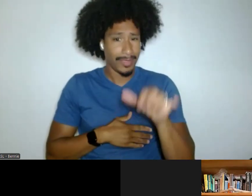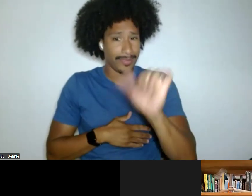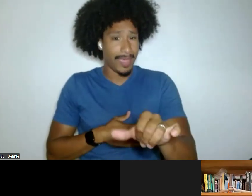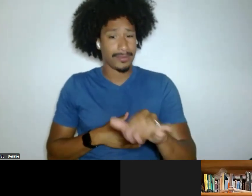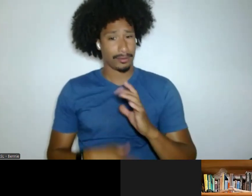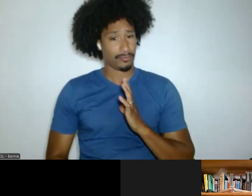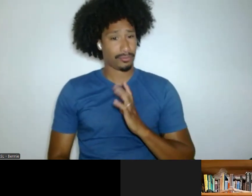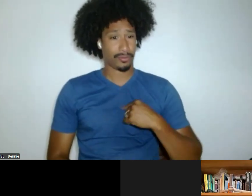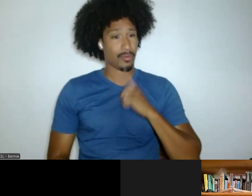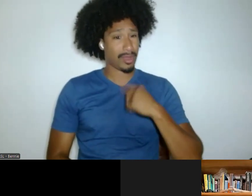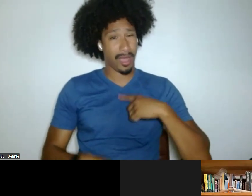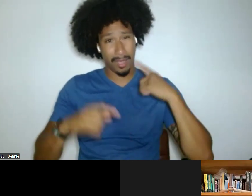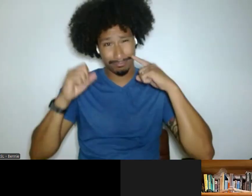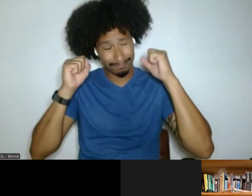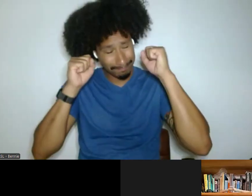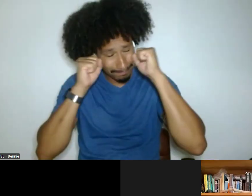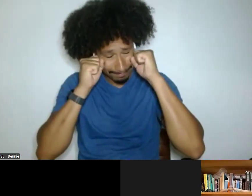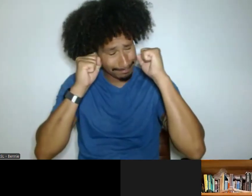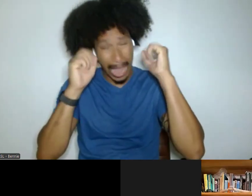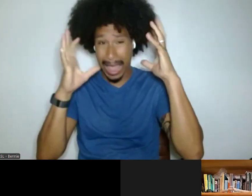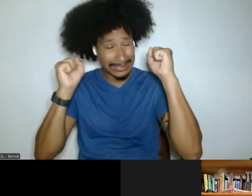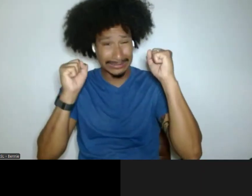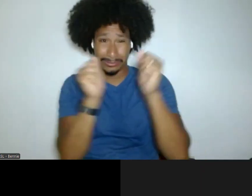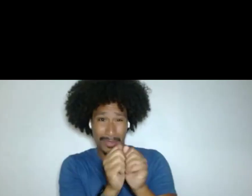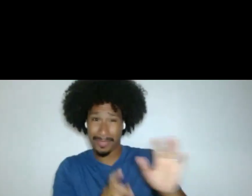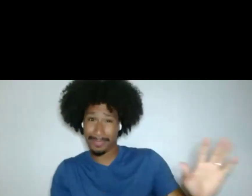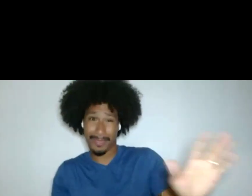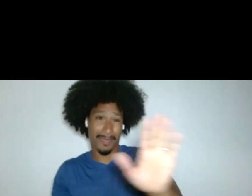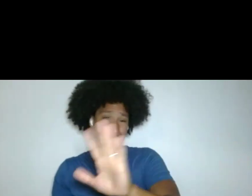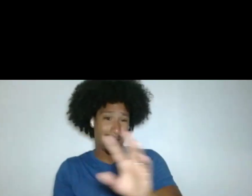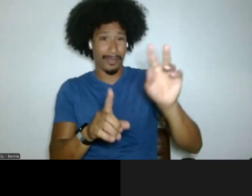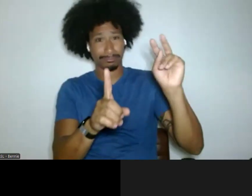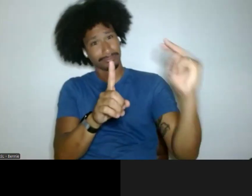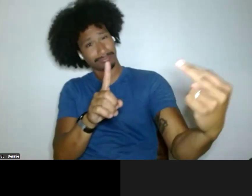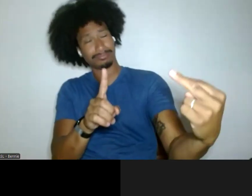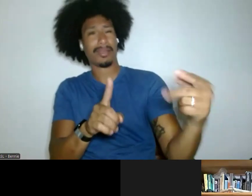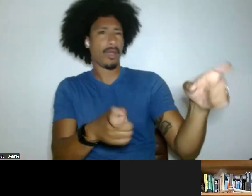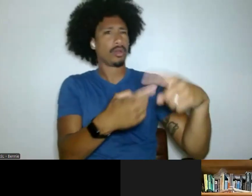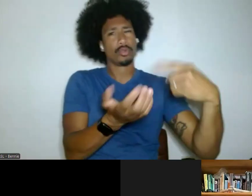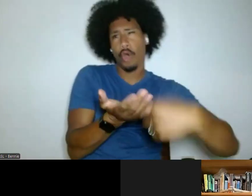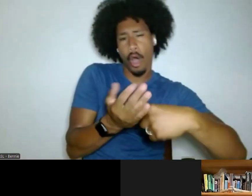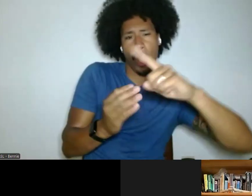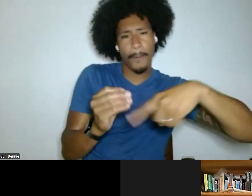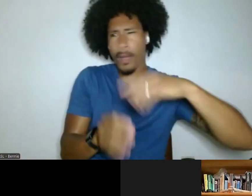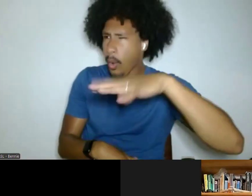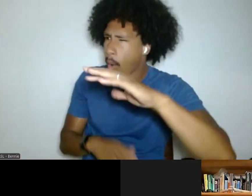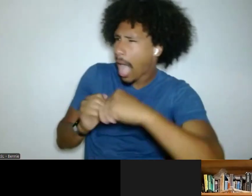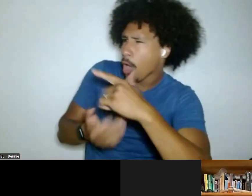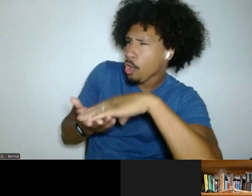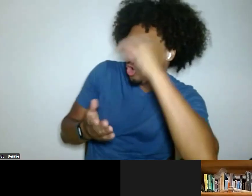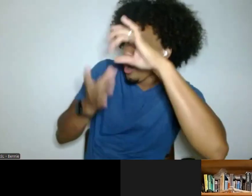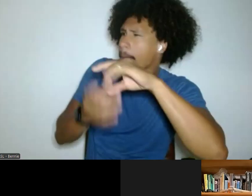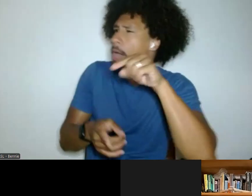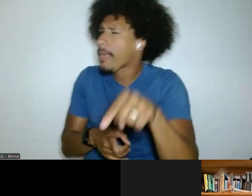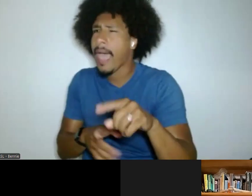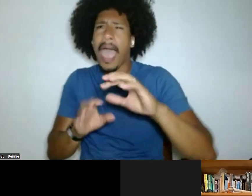amazed with some of the insights they've come up with, and then I see them, like, want to talk to each other about, like, well, how did you learn about that? Or, just